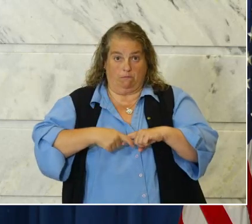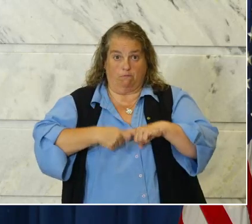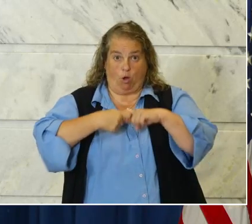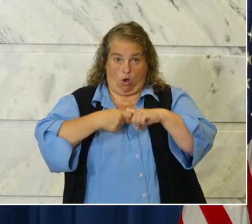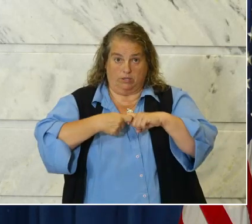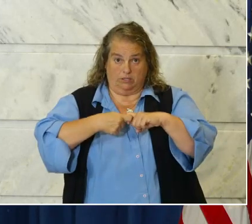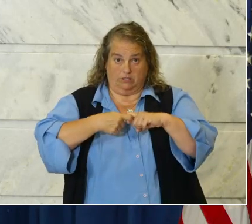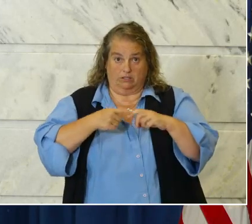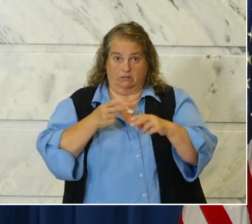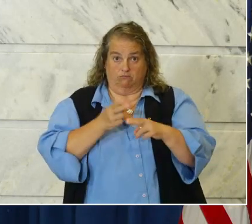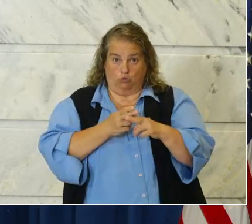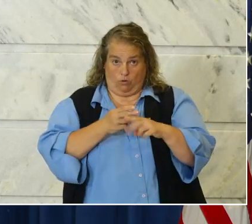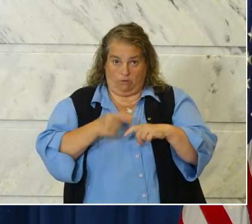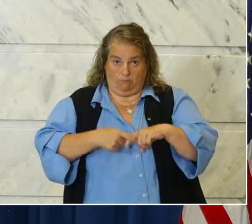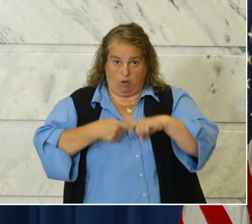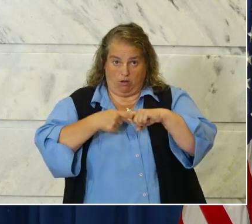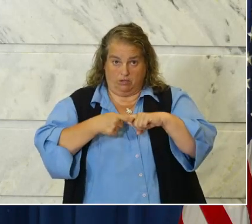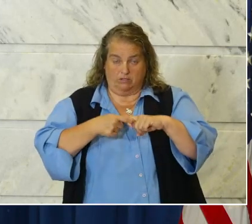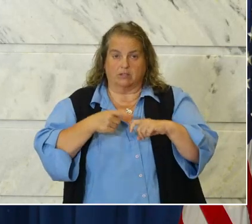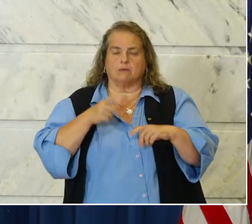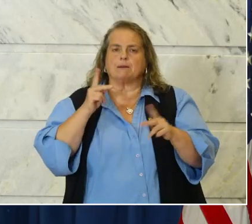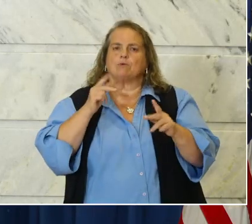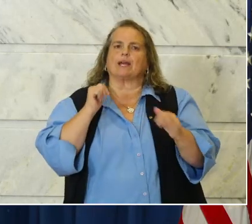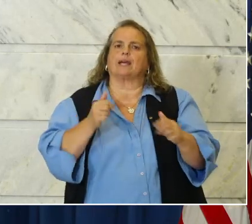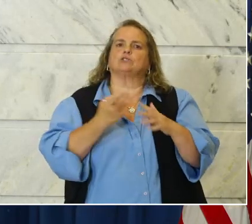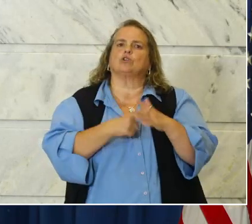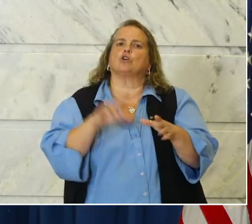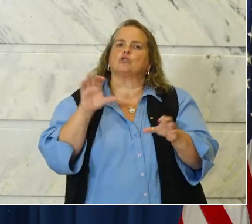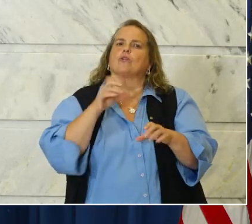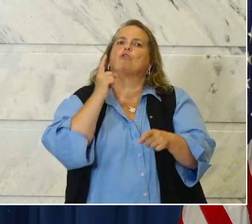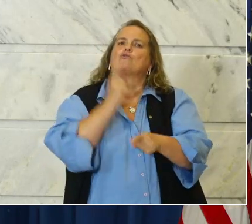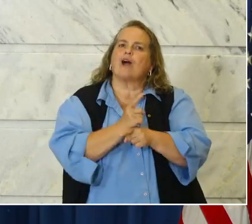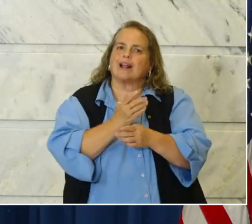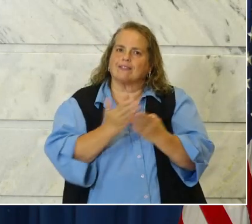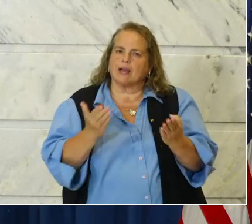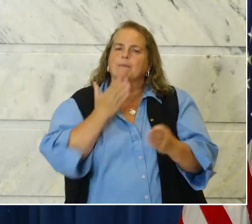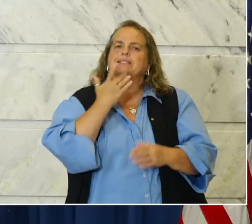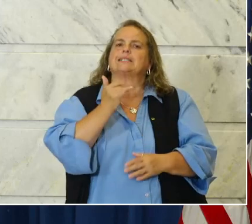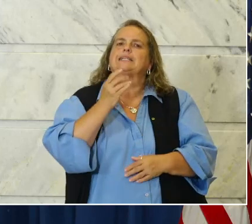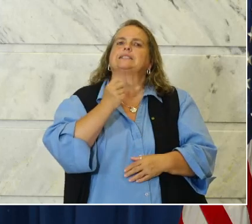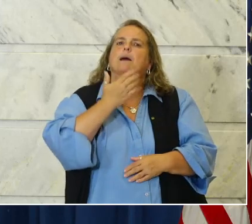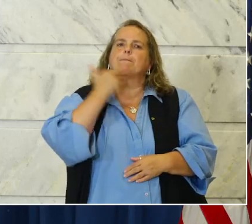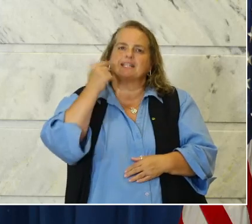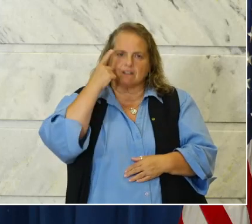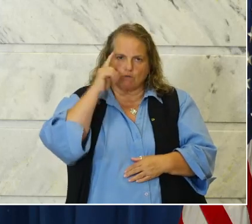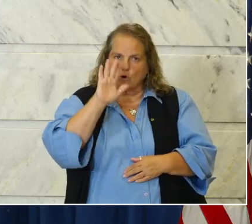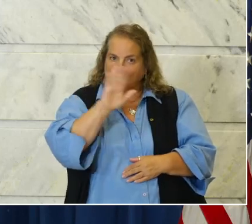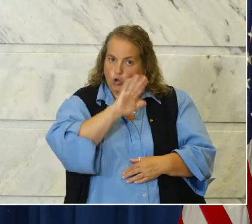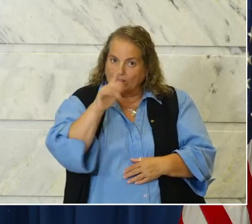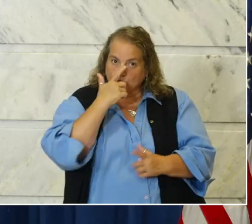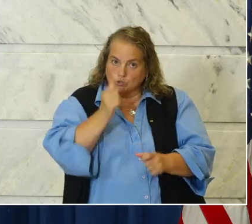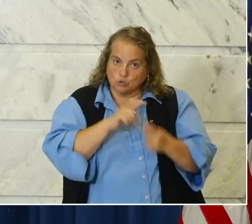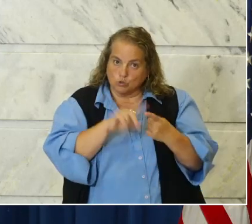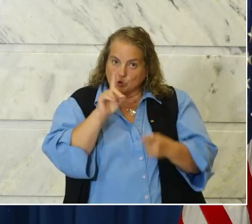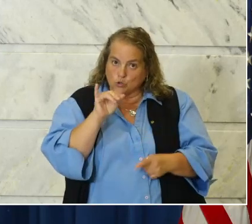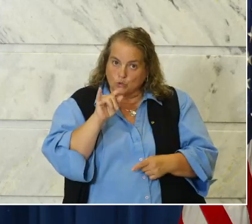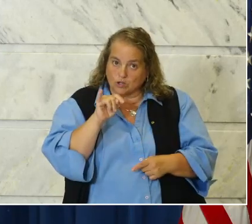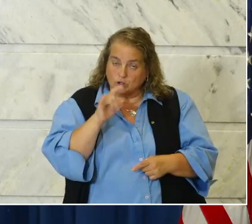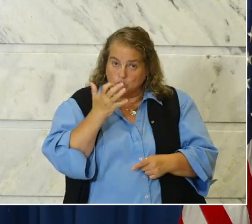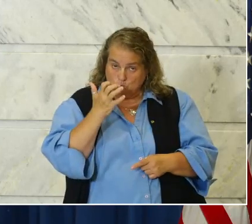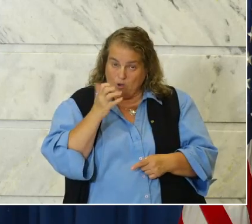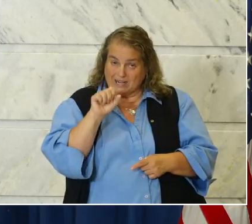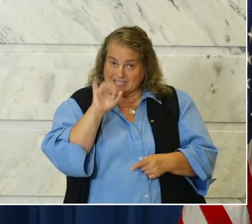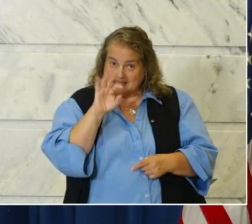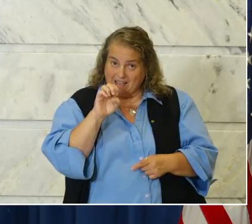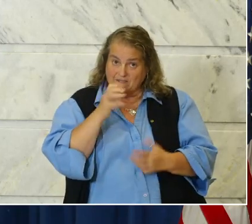we can get everybody doing the right thing because it's the right thing, because it's best in their long-term economic interests. And I'd like to think you want a safe environment